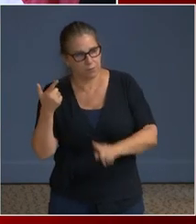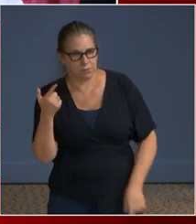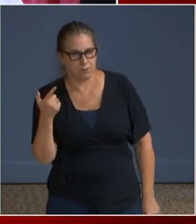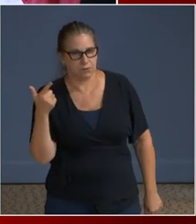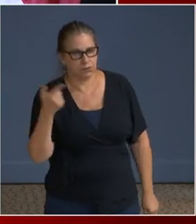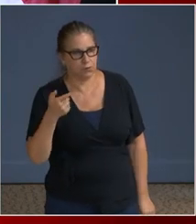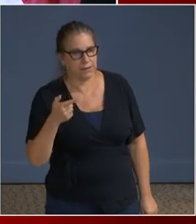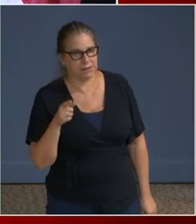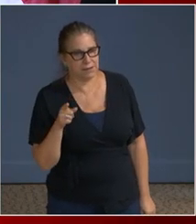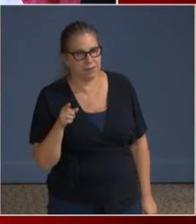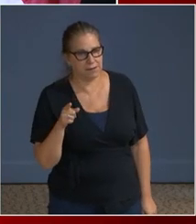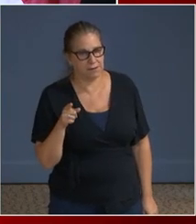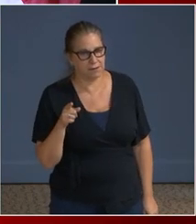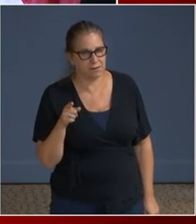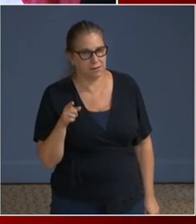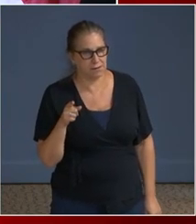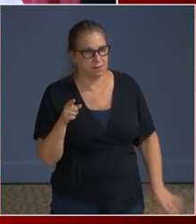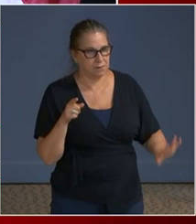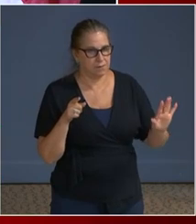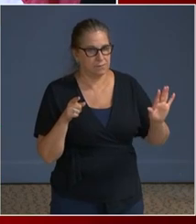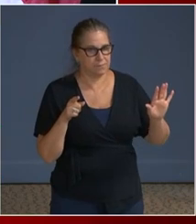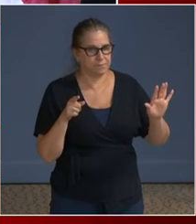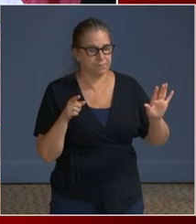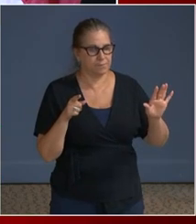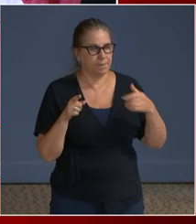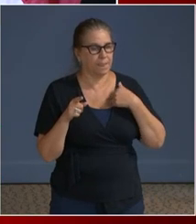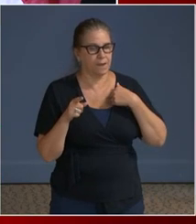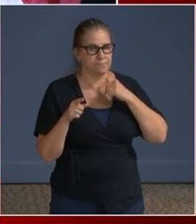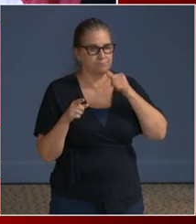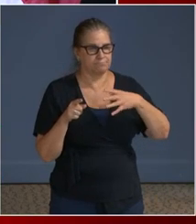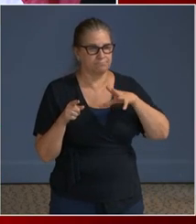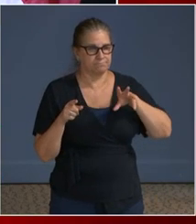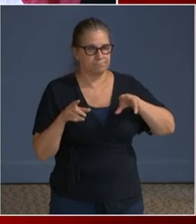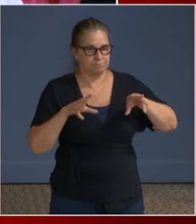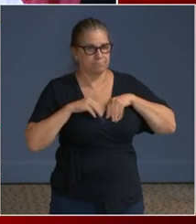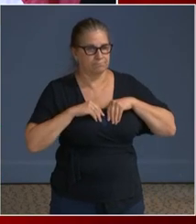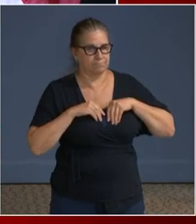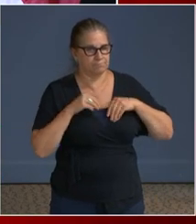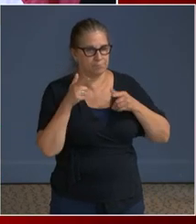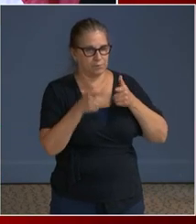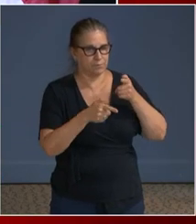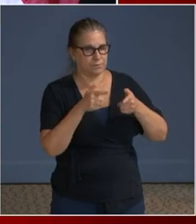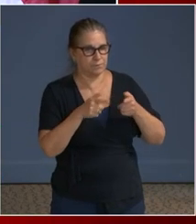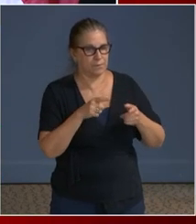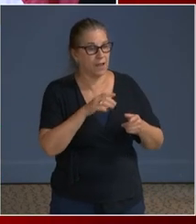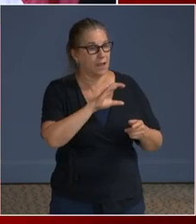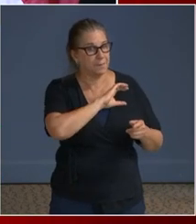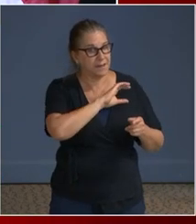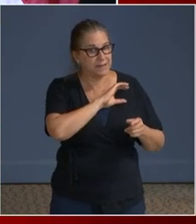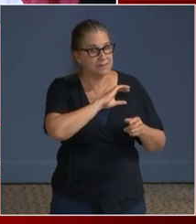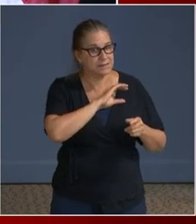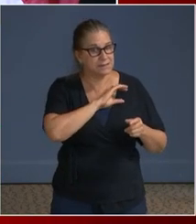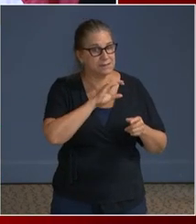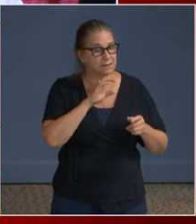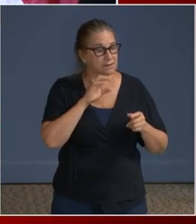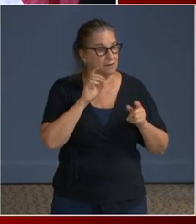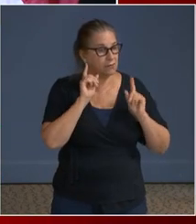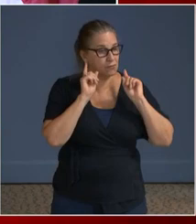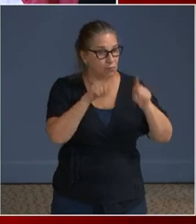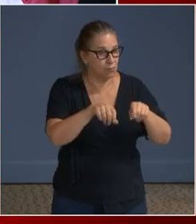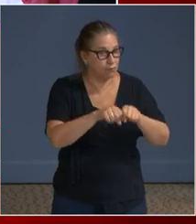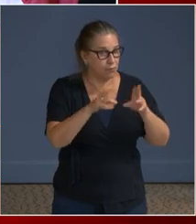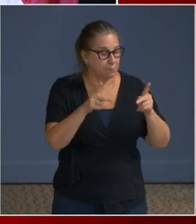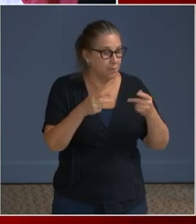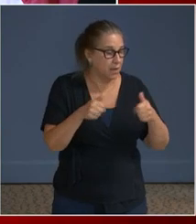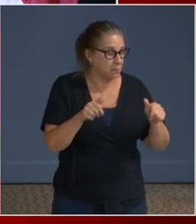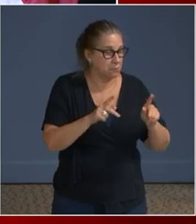we don't have gunfire or people with guns. Any indication the police have broken up any block party or any gathering like that so far? The police